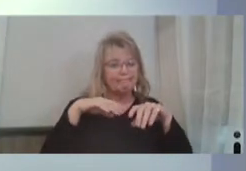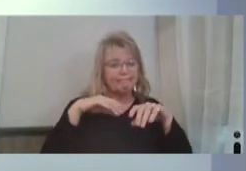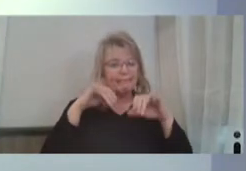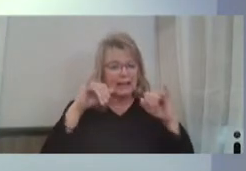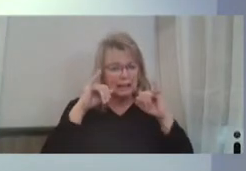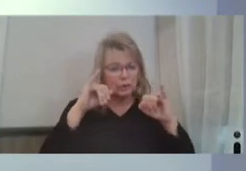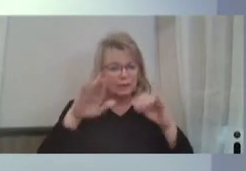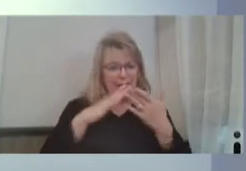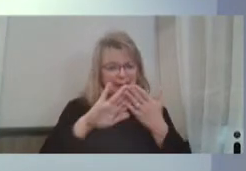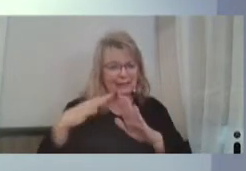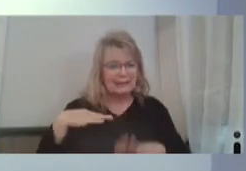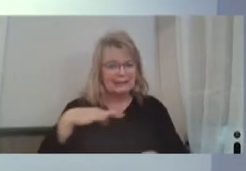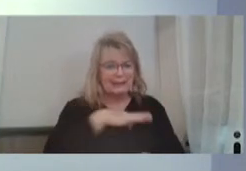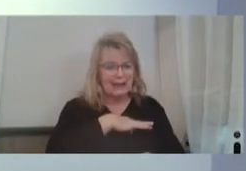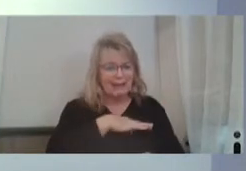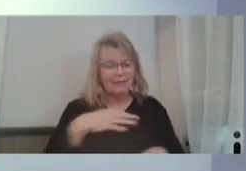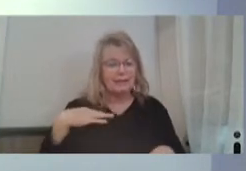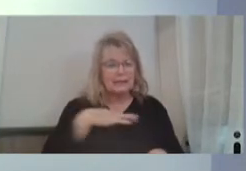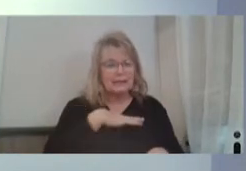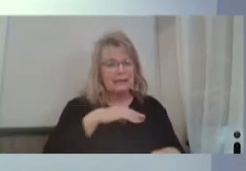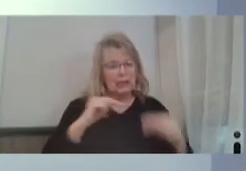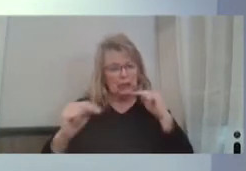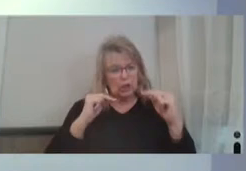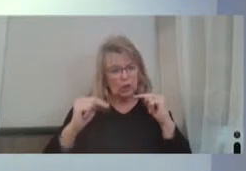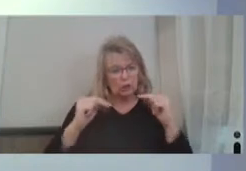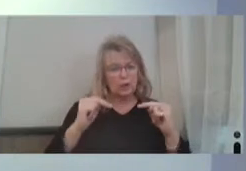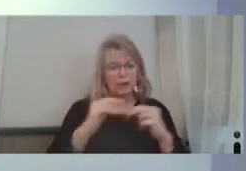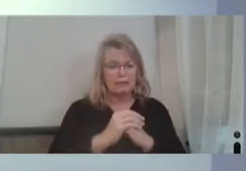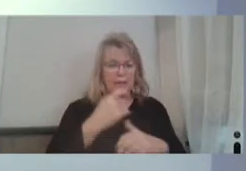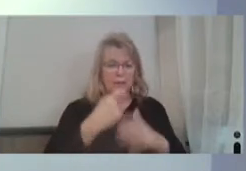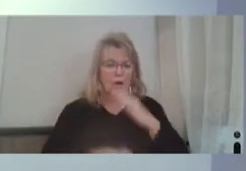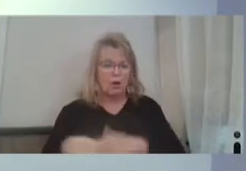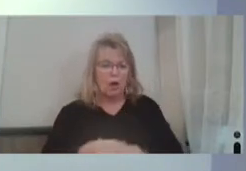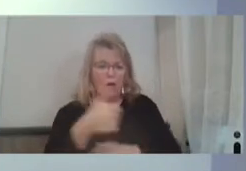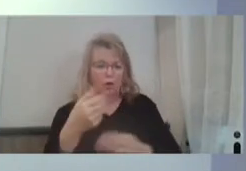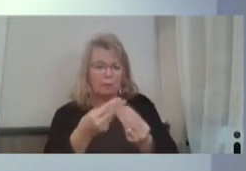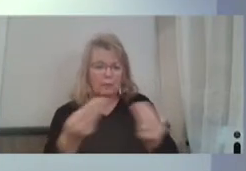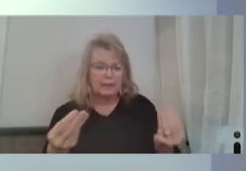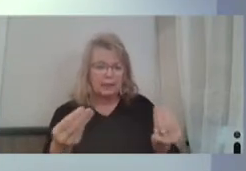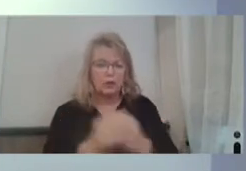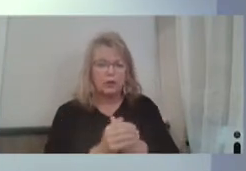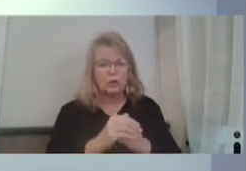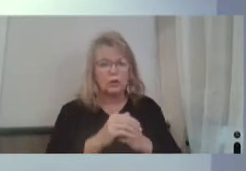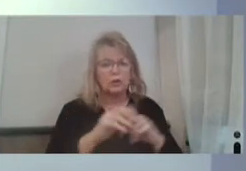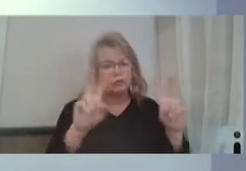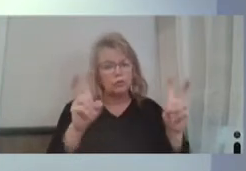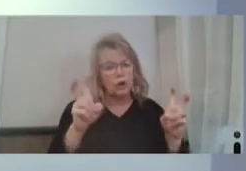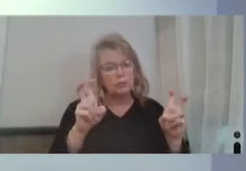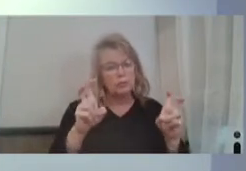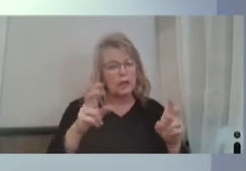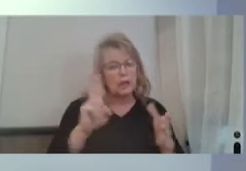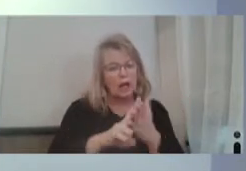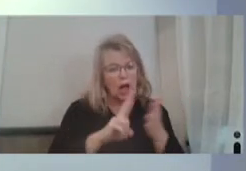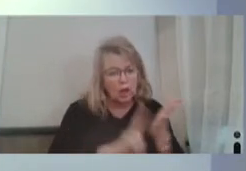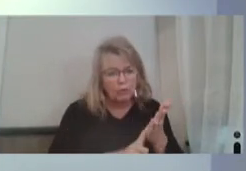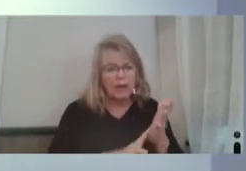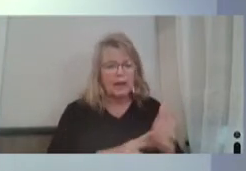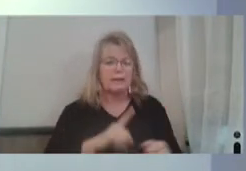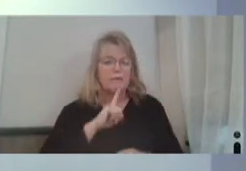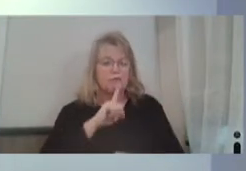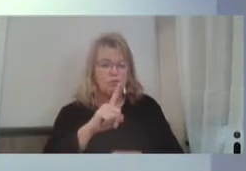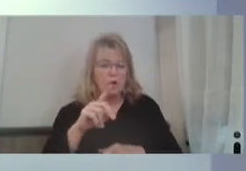to be taken by the city in negotiating the price or other material terms of a contract or proposed contract for the acquisition of real property